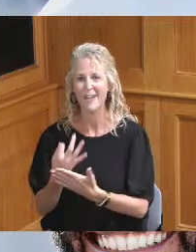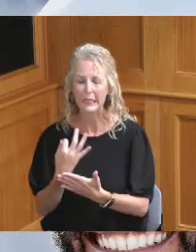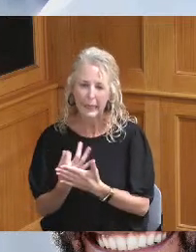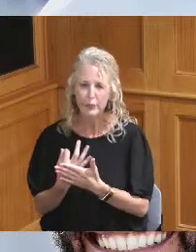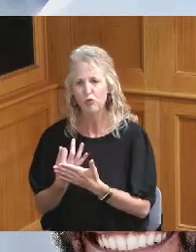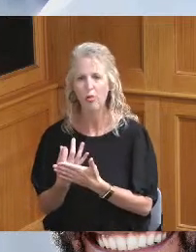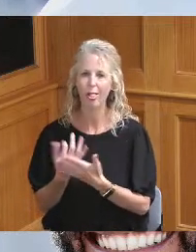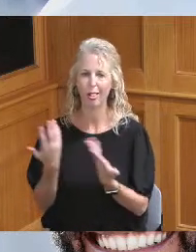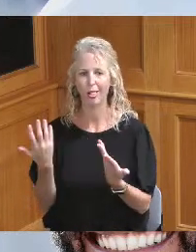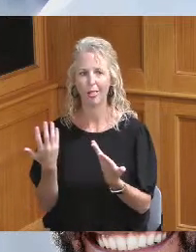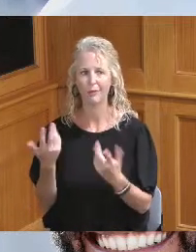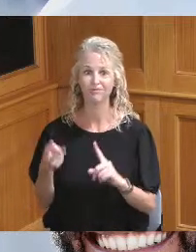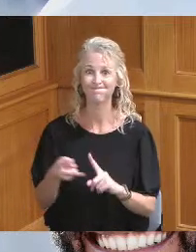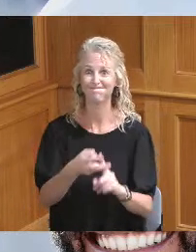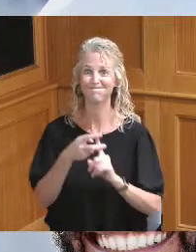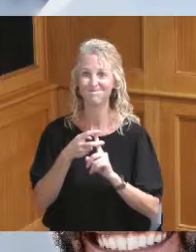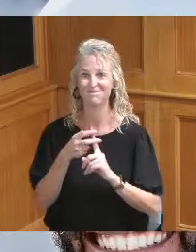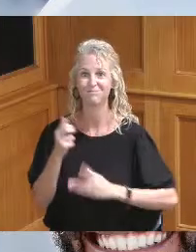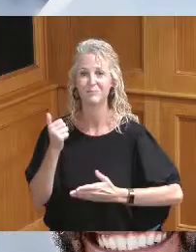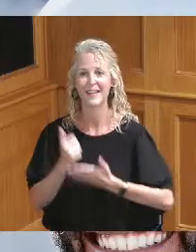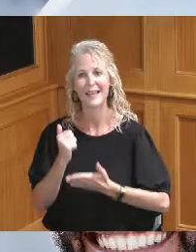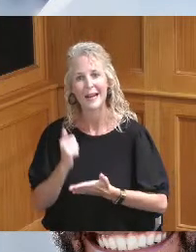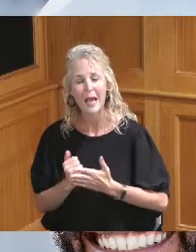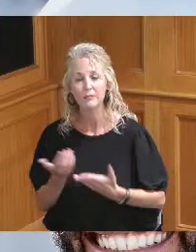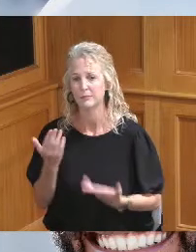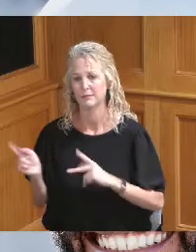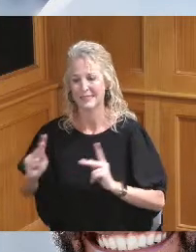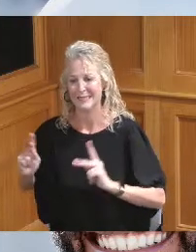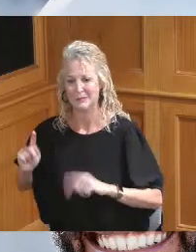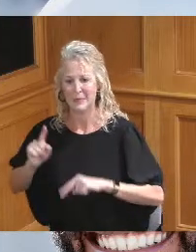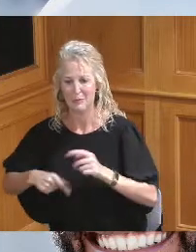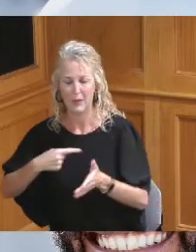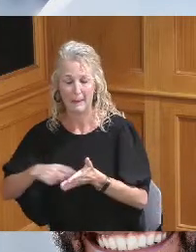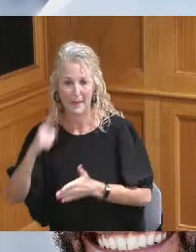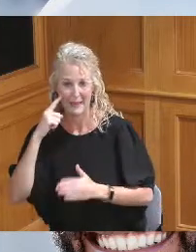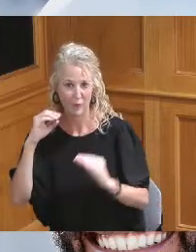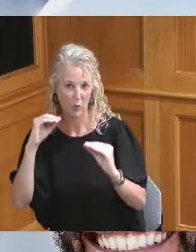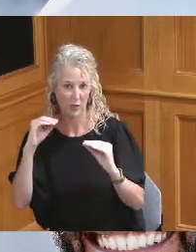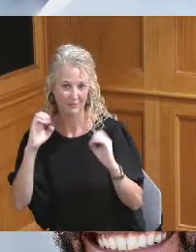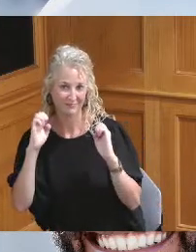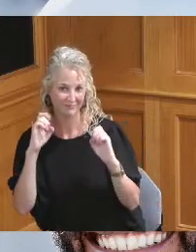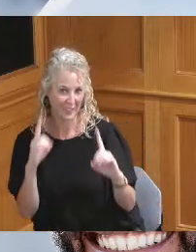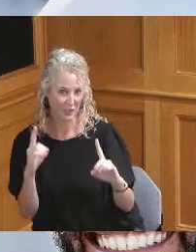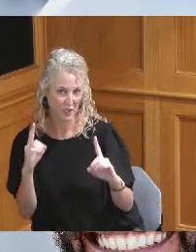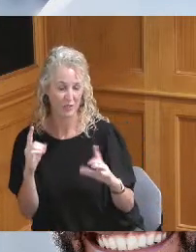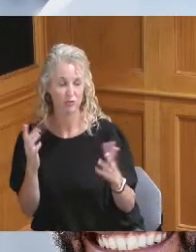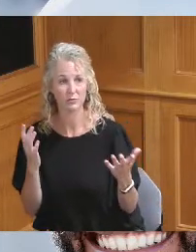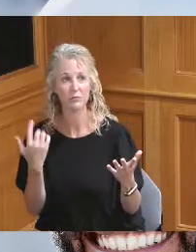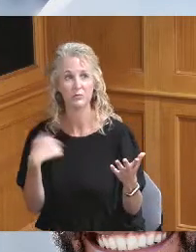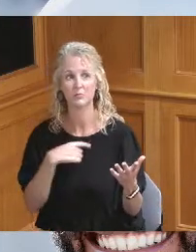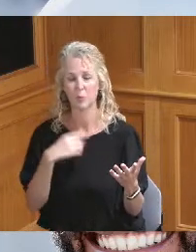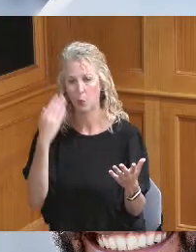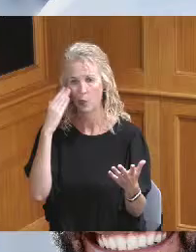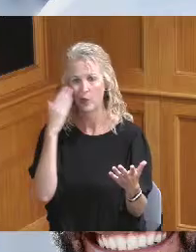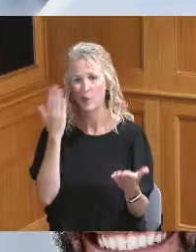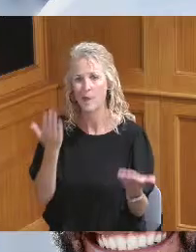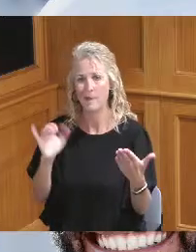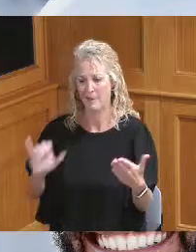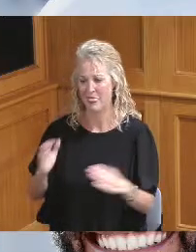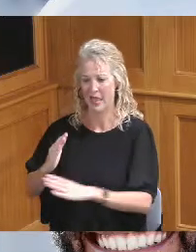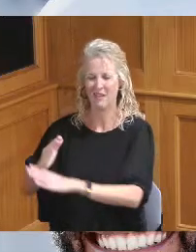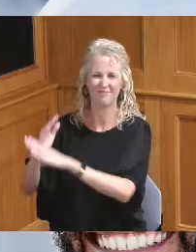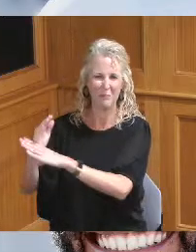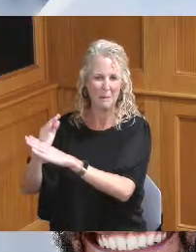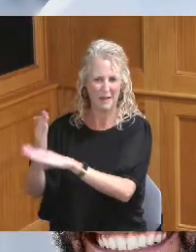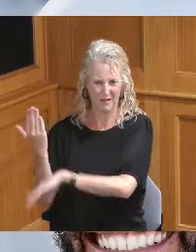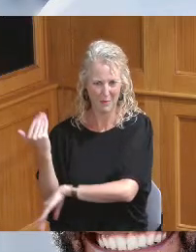incentive to our participants that helps remove barriers to successful participation and completion of the program, which we have found